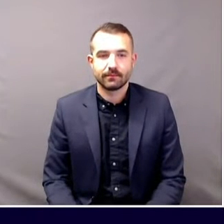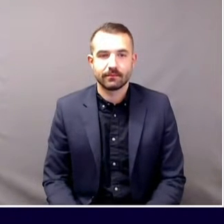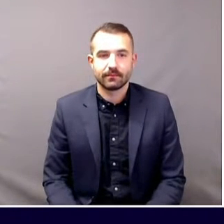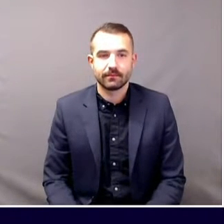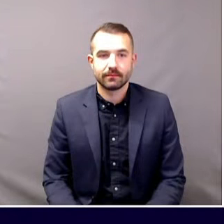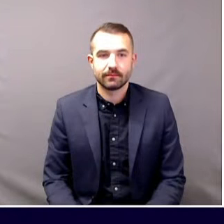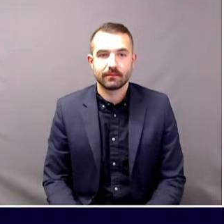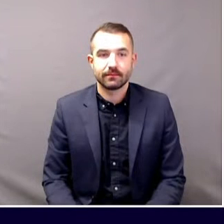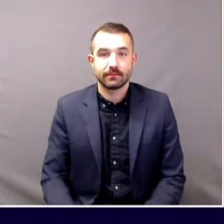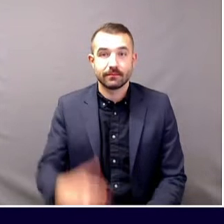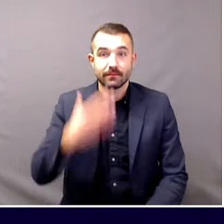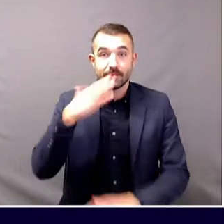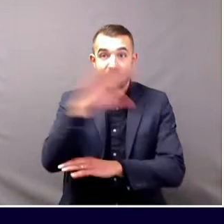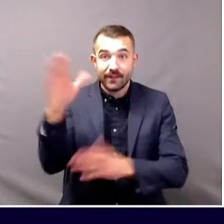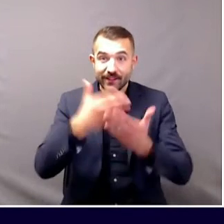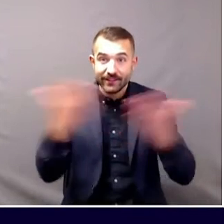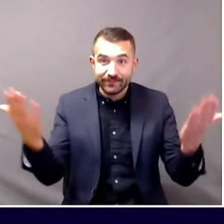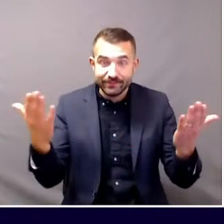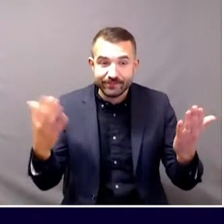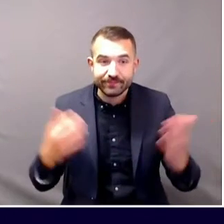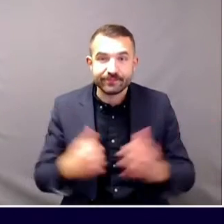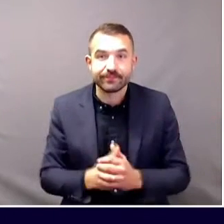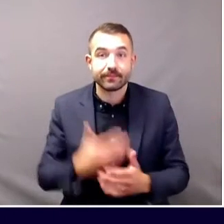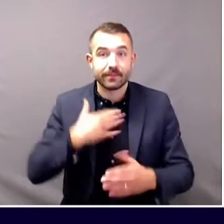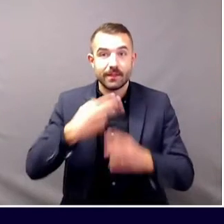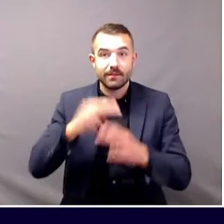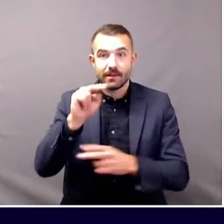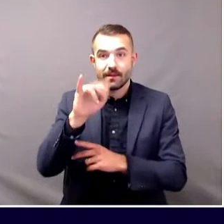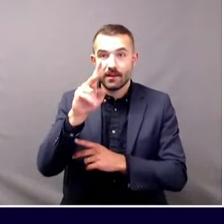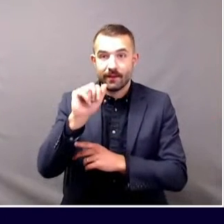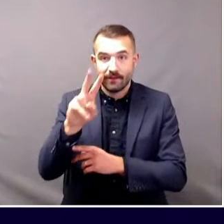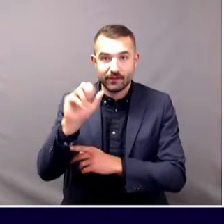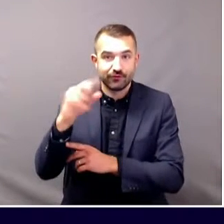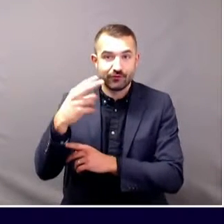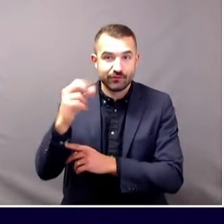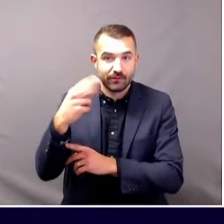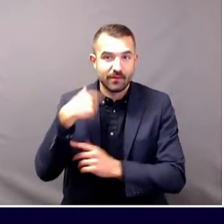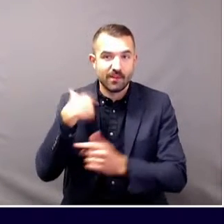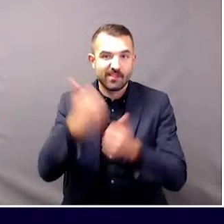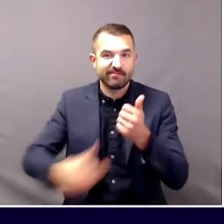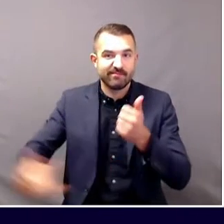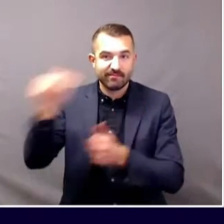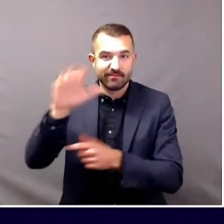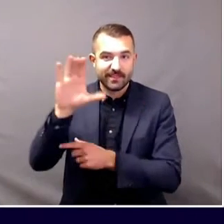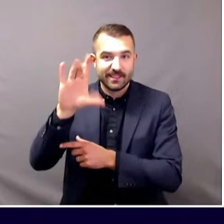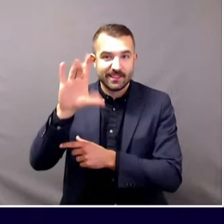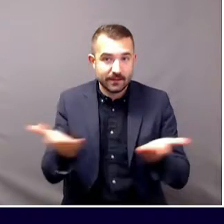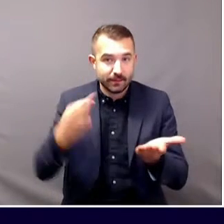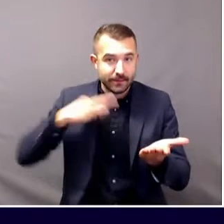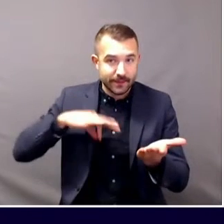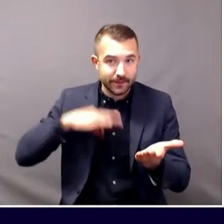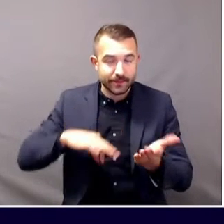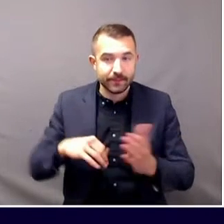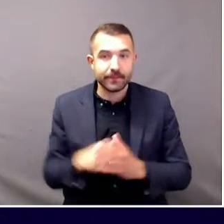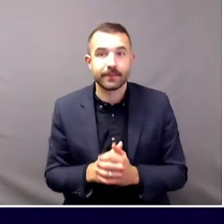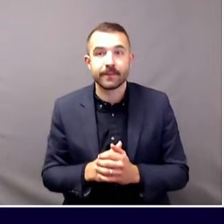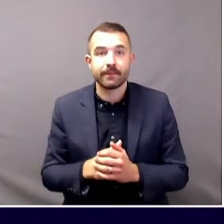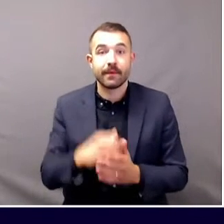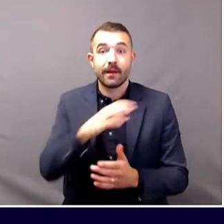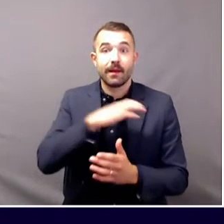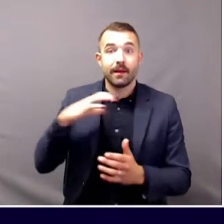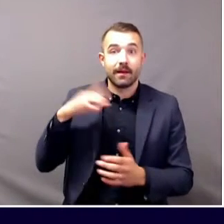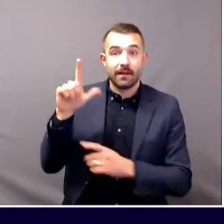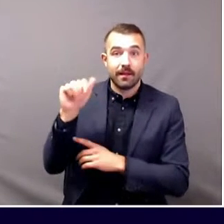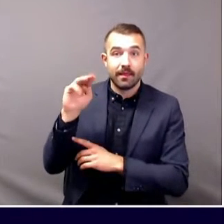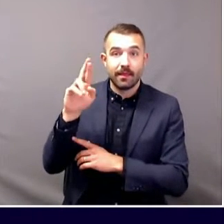Good afternoon, everyone. I'm Nirav Shah, the director of the Maine CDC. I'm joined this afternoon by Commissioner Jean Lambrou